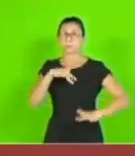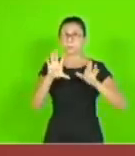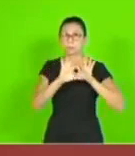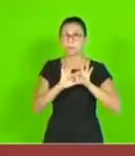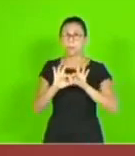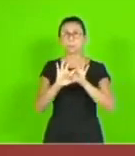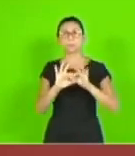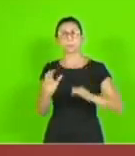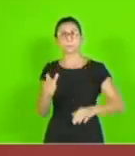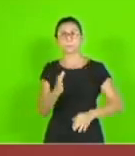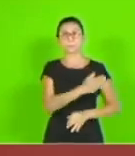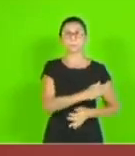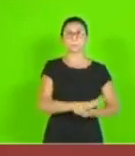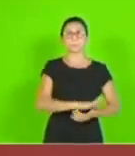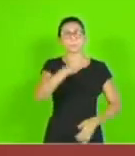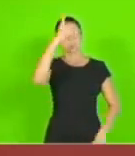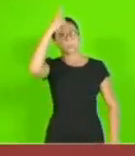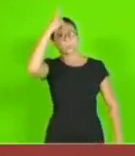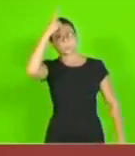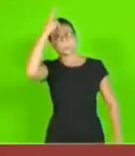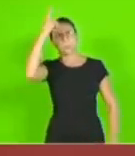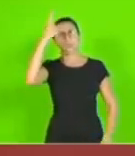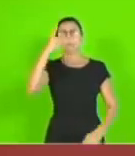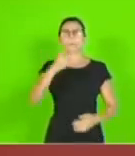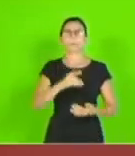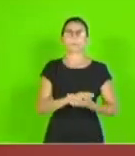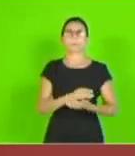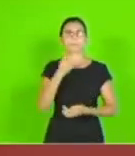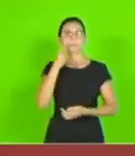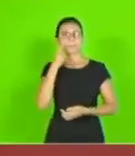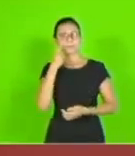have communion and fellowship with the Lord.